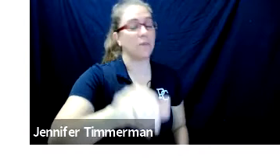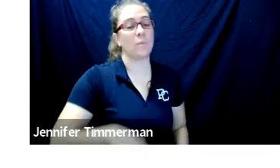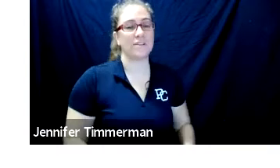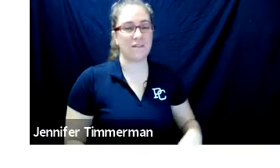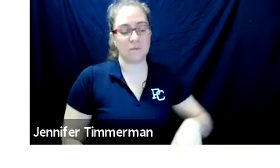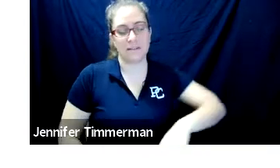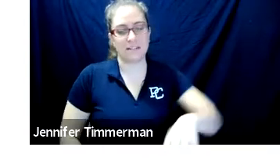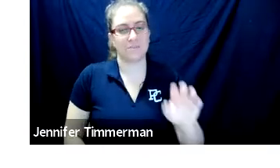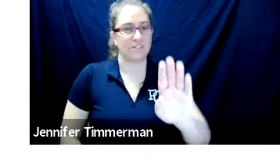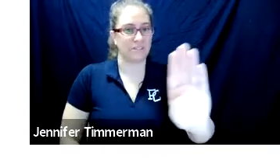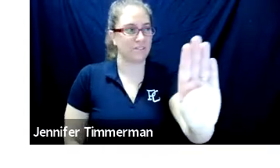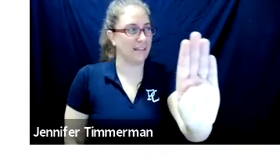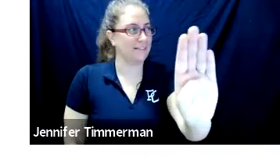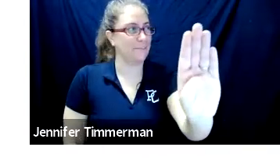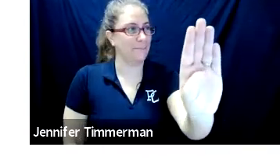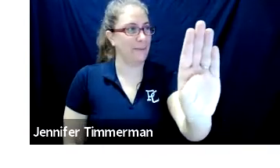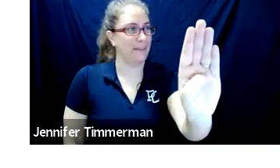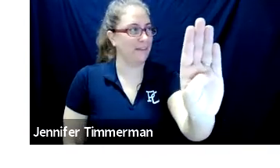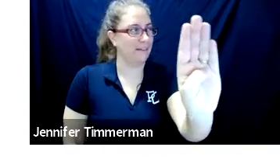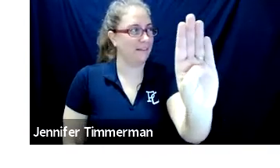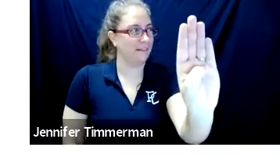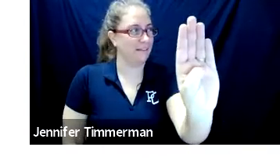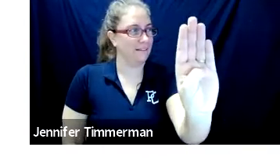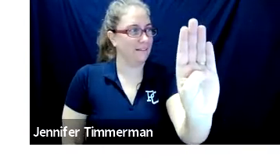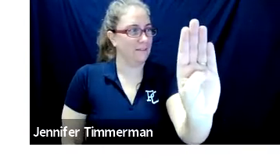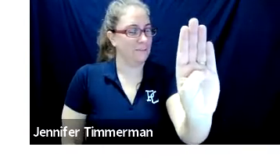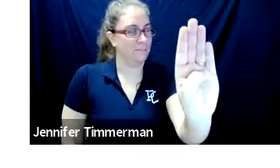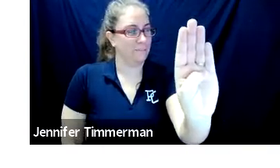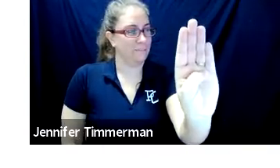Fantastic. And one more time for Benita. I'm just going to switch hands. B,